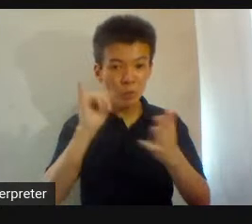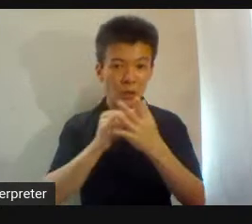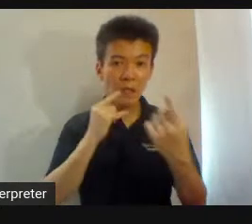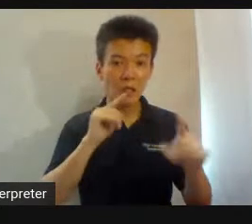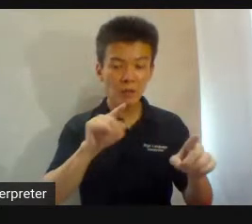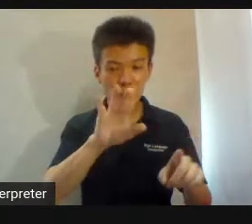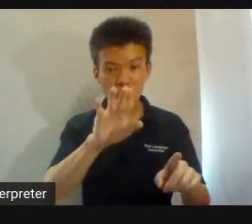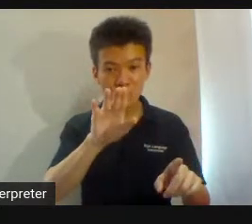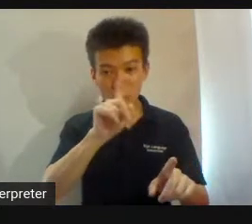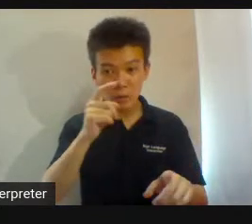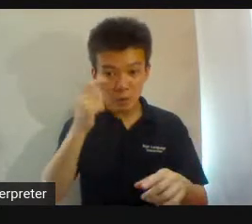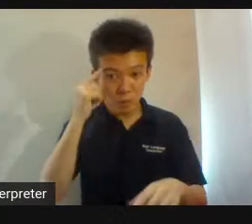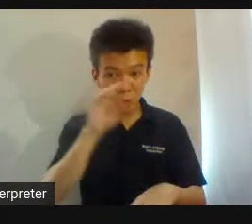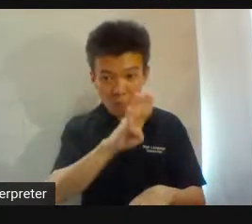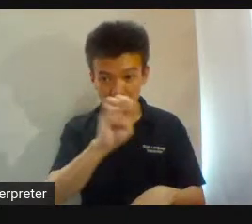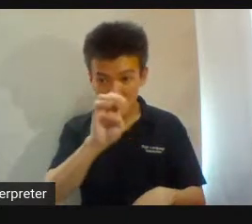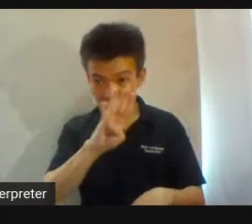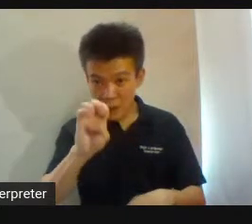BB.